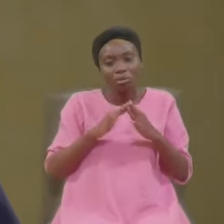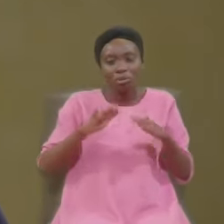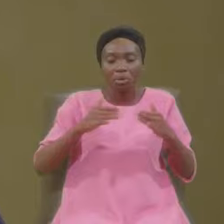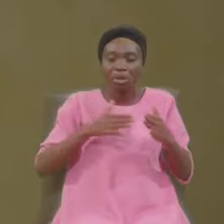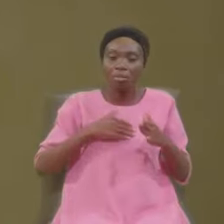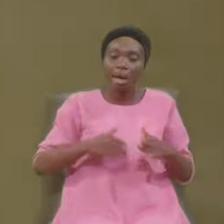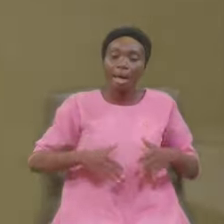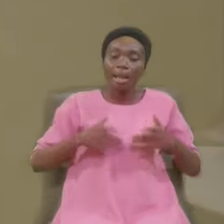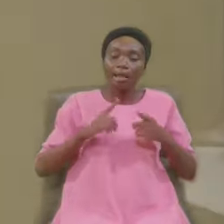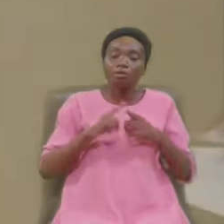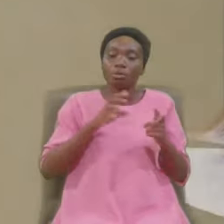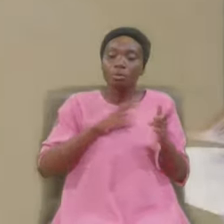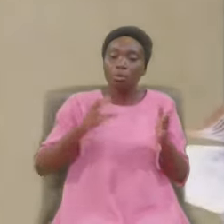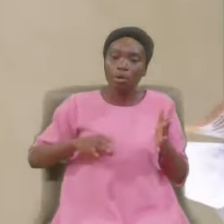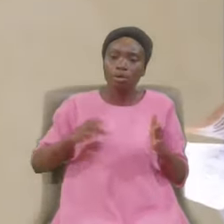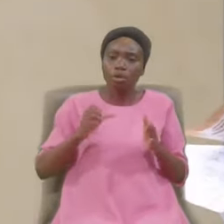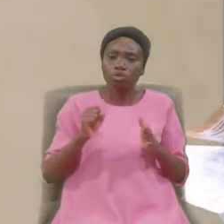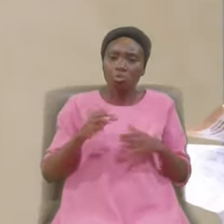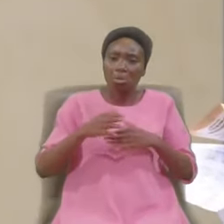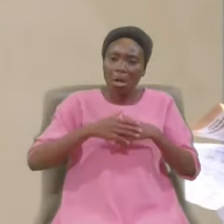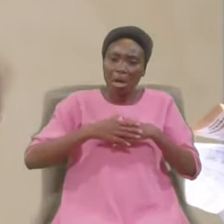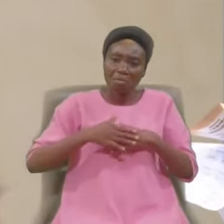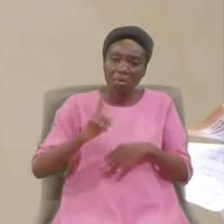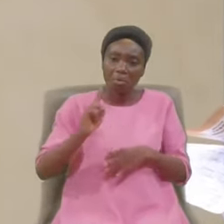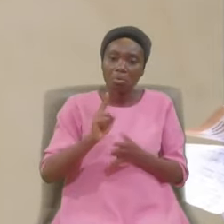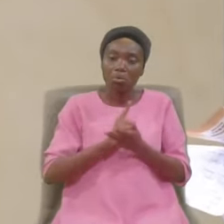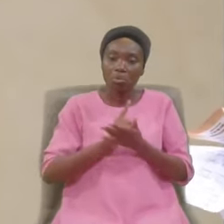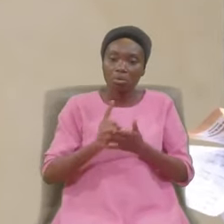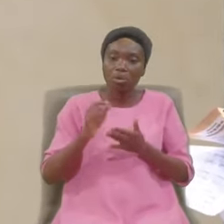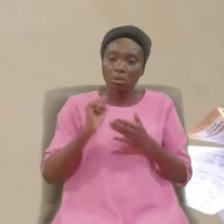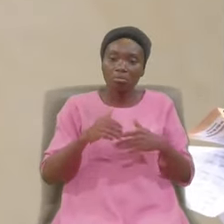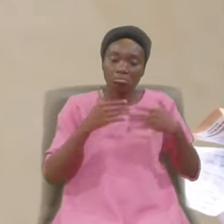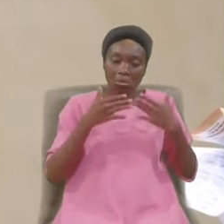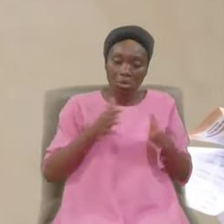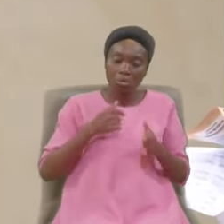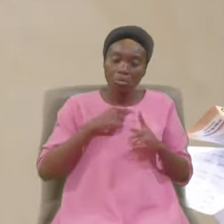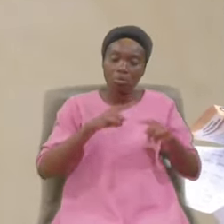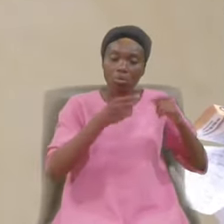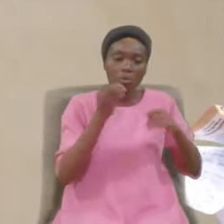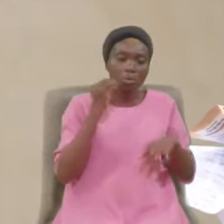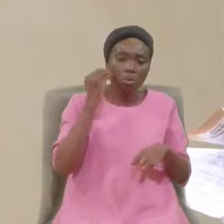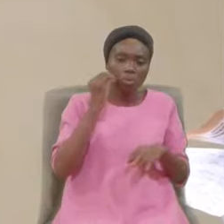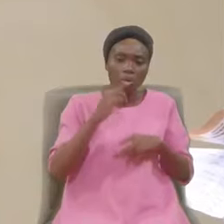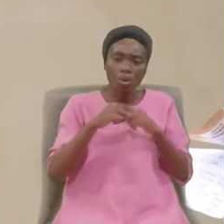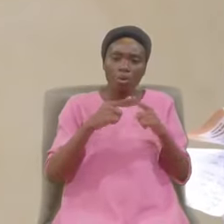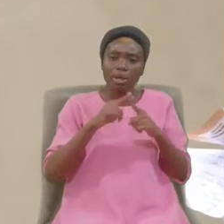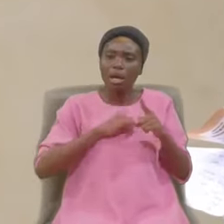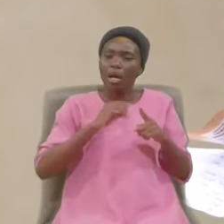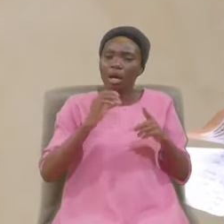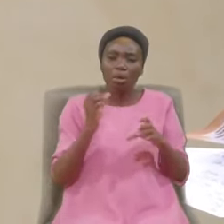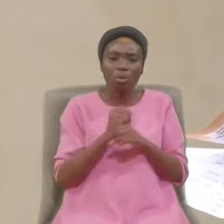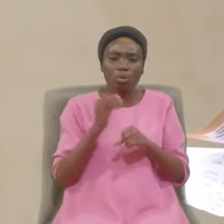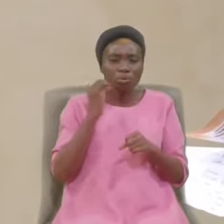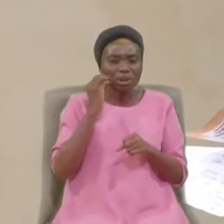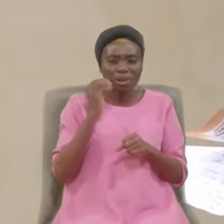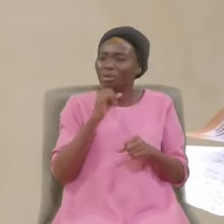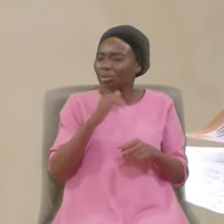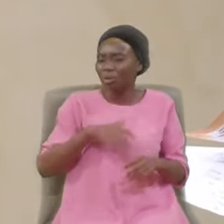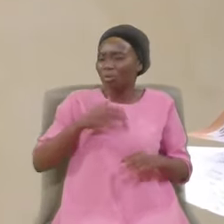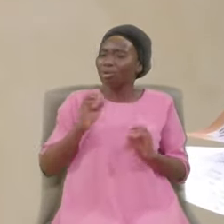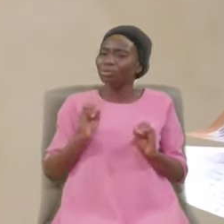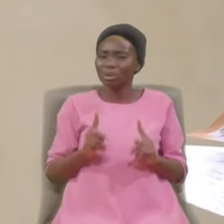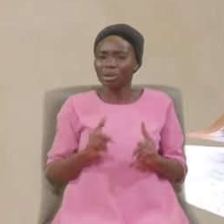Christ. So after like 1 week, they discharged me. I went home. When I get home, I was not feeling okay. I know that I was